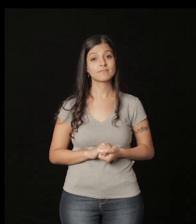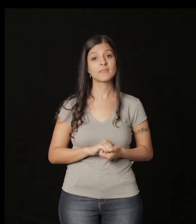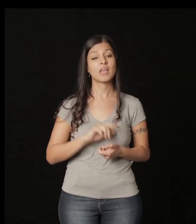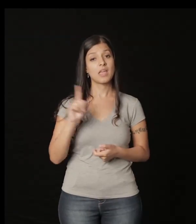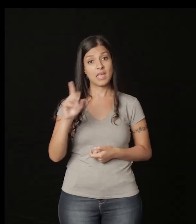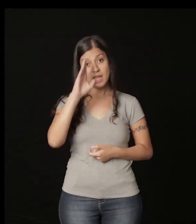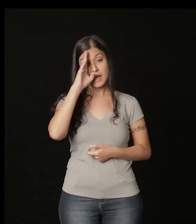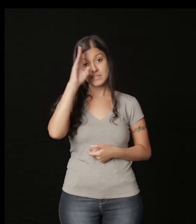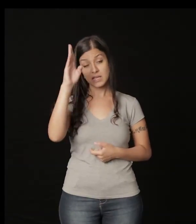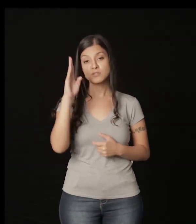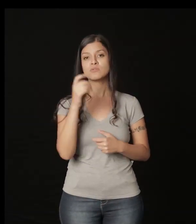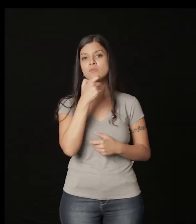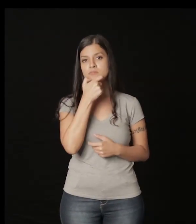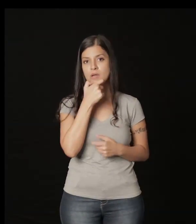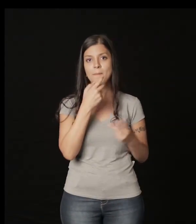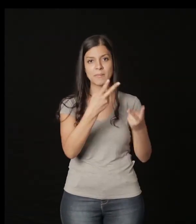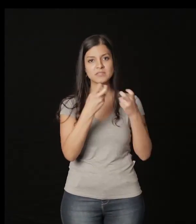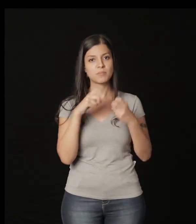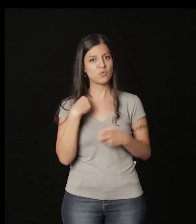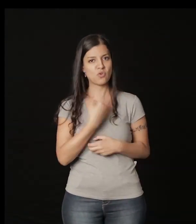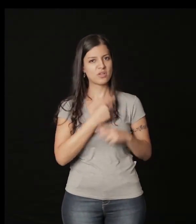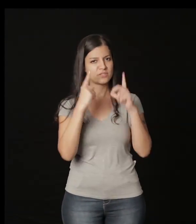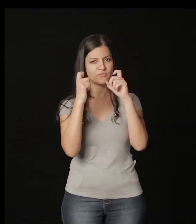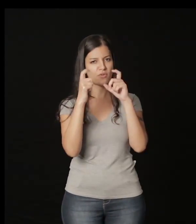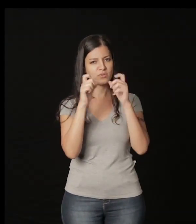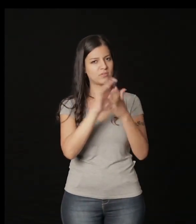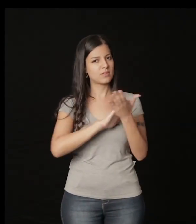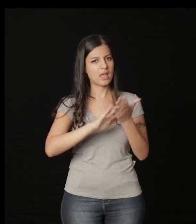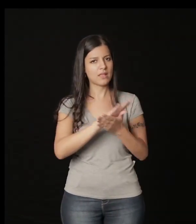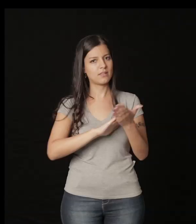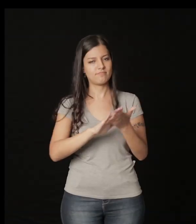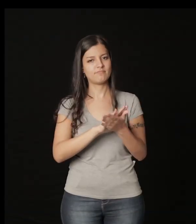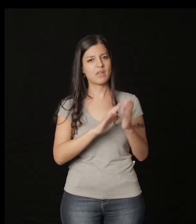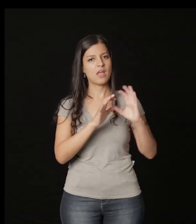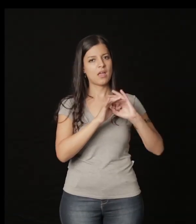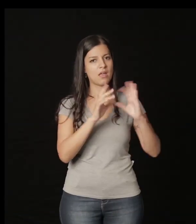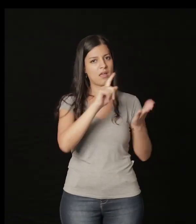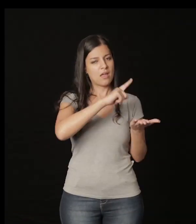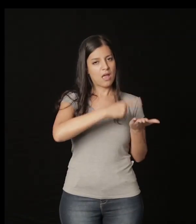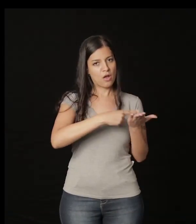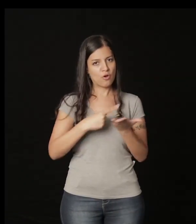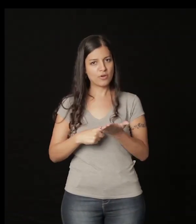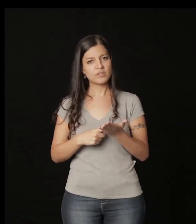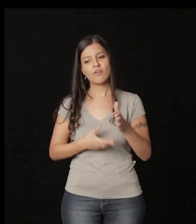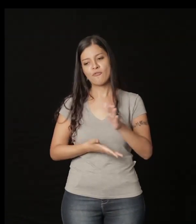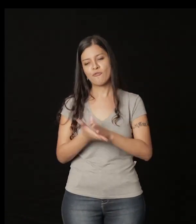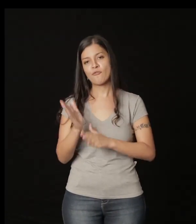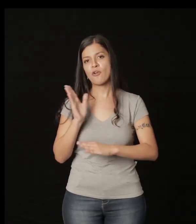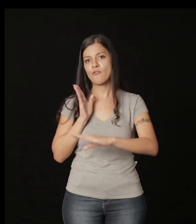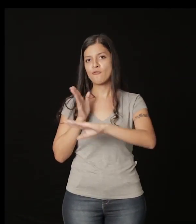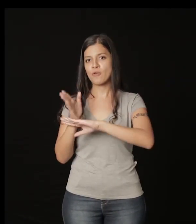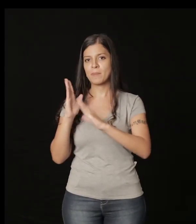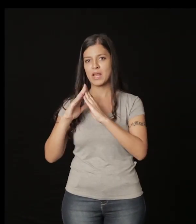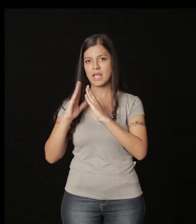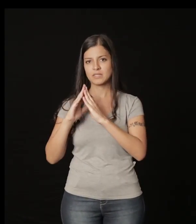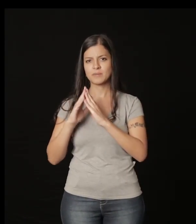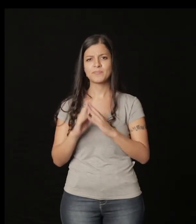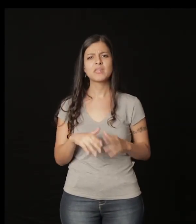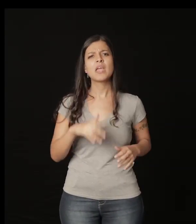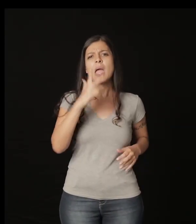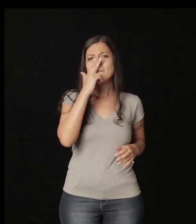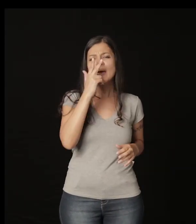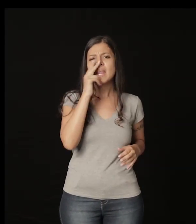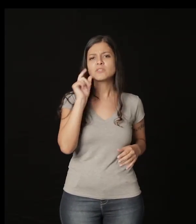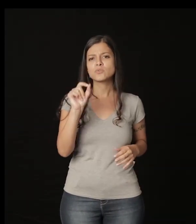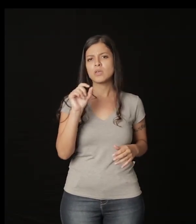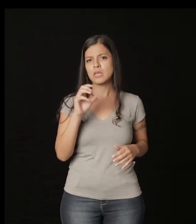And eventually, the British Army realized that we were not taking any pictures, and they sent us home. So, you know, it was a